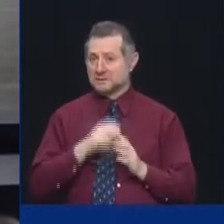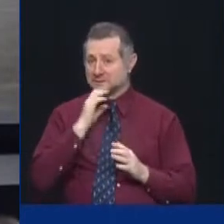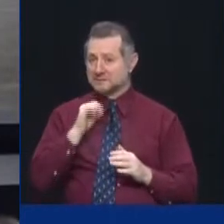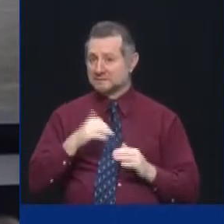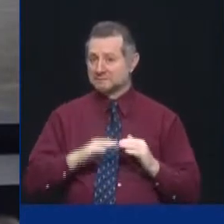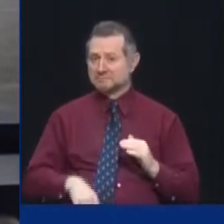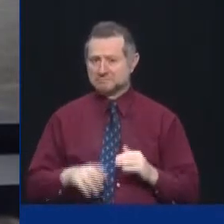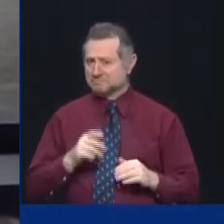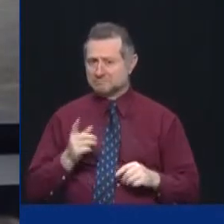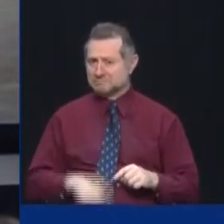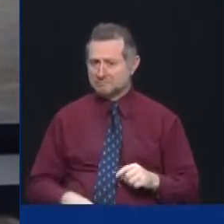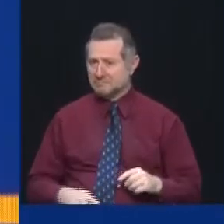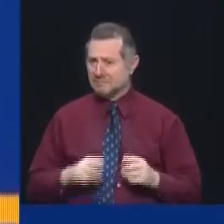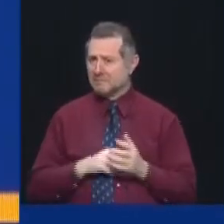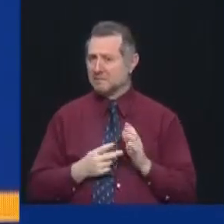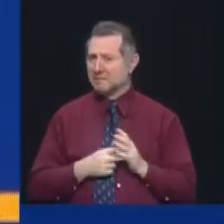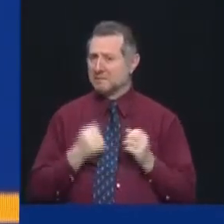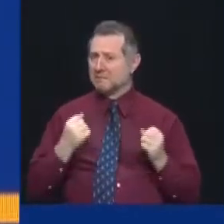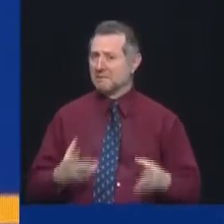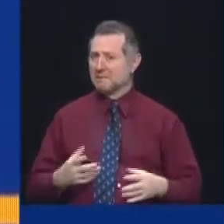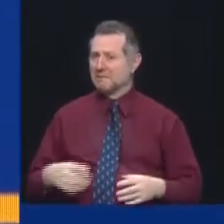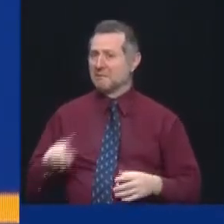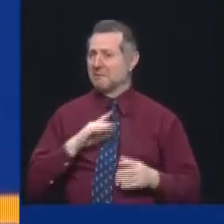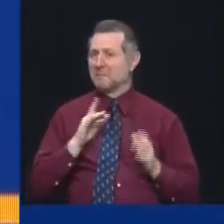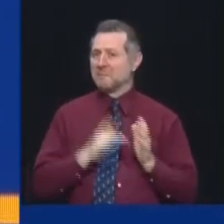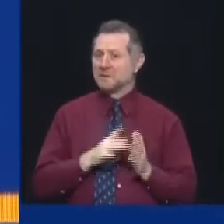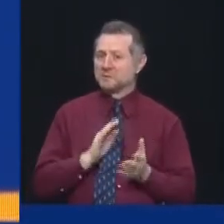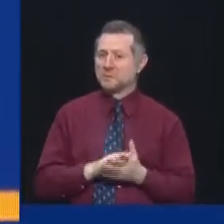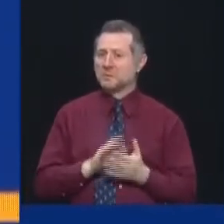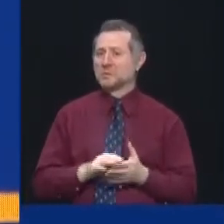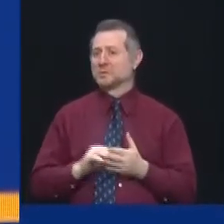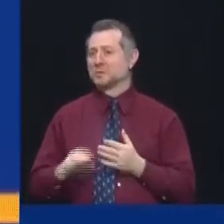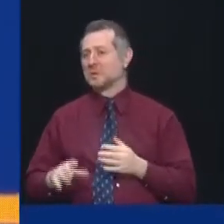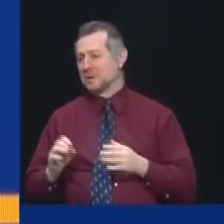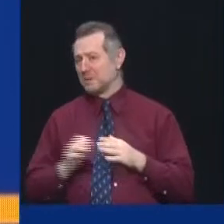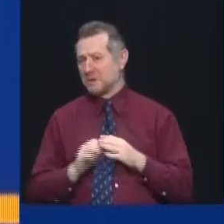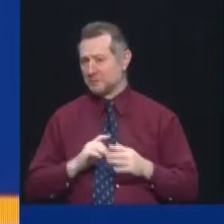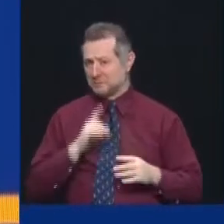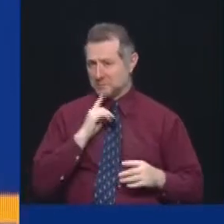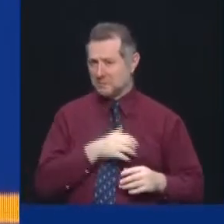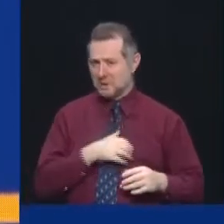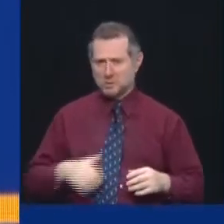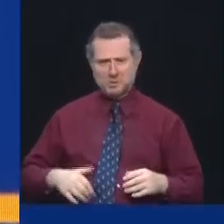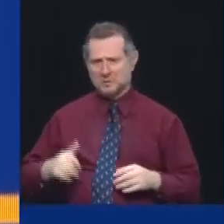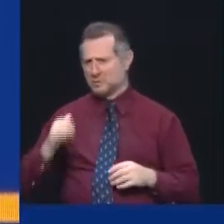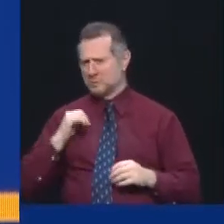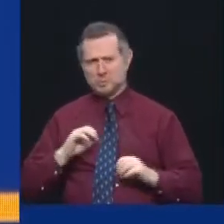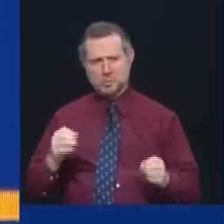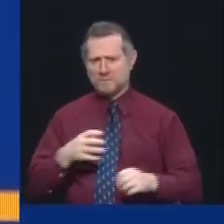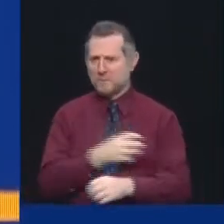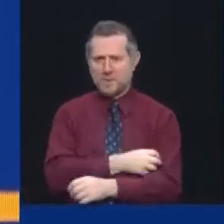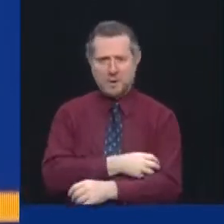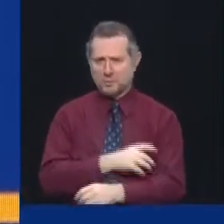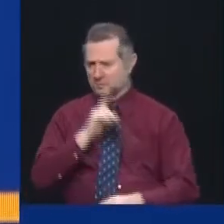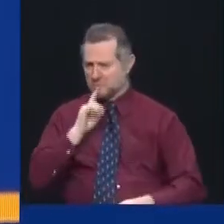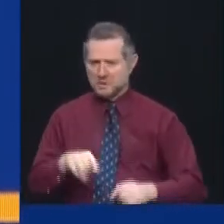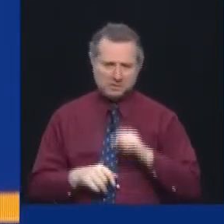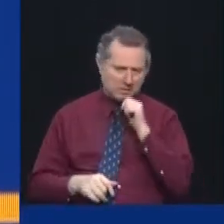built space and a built New York. They handed it to us. Here, the